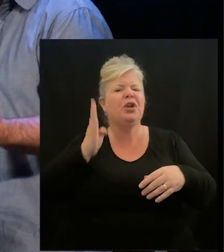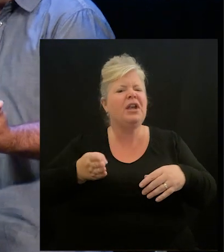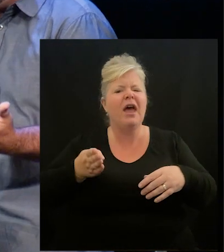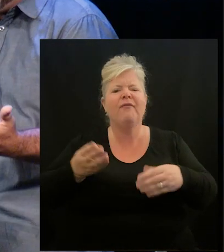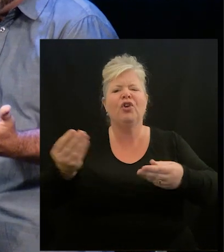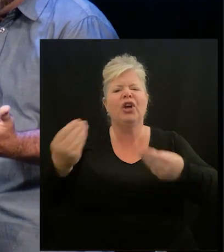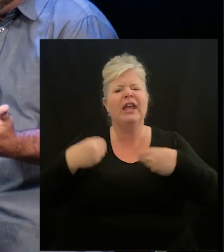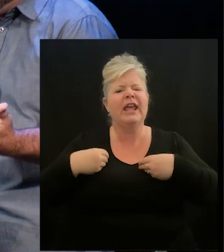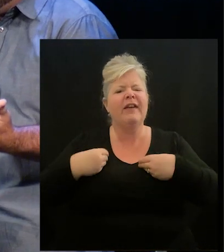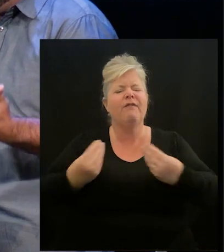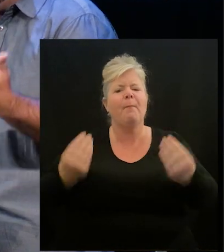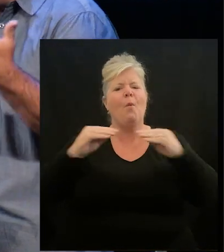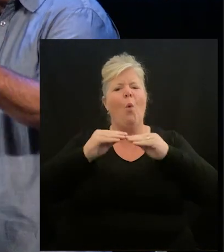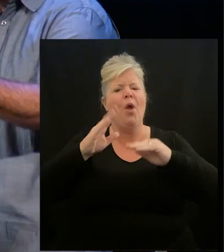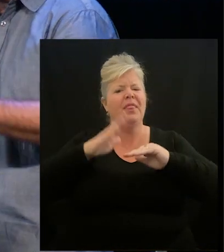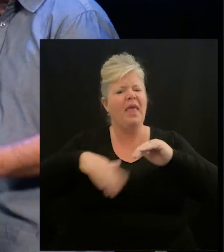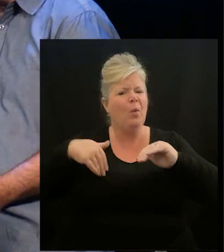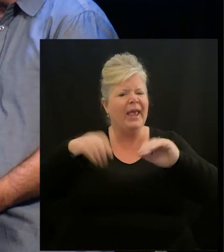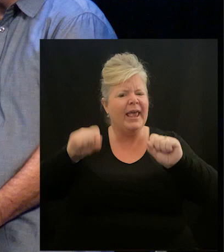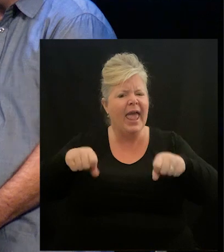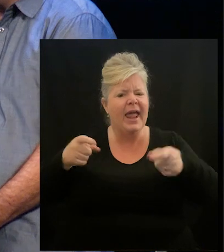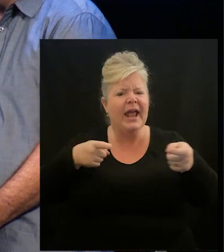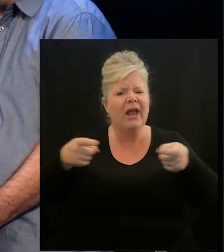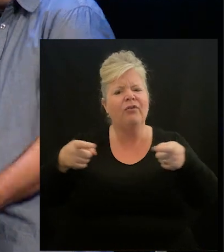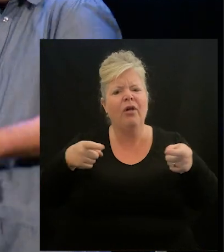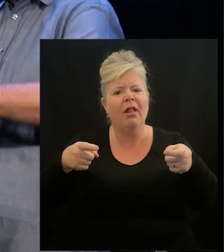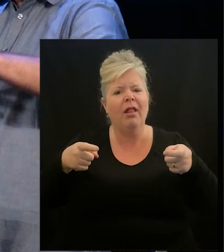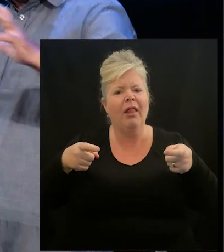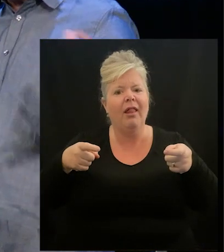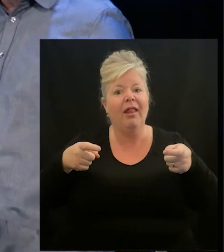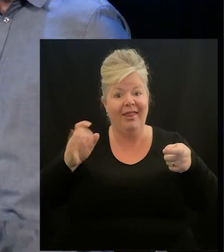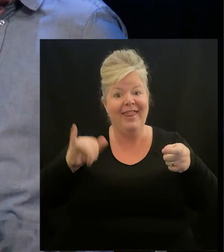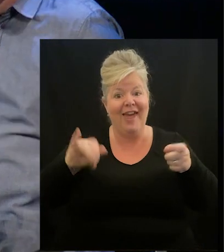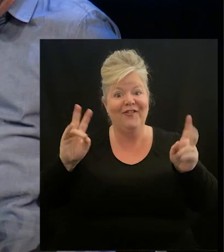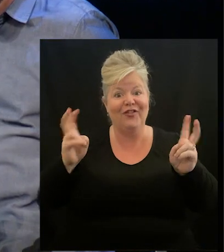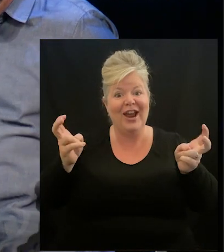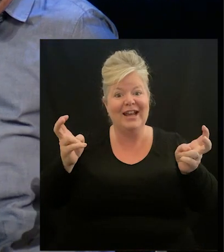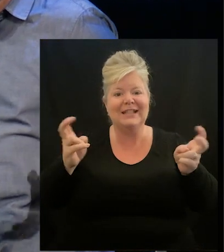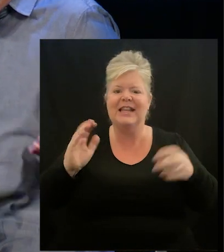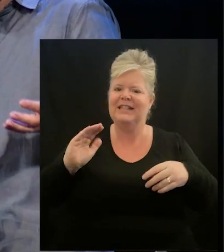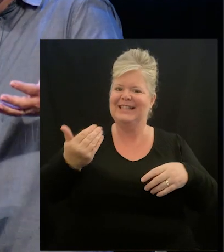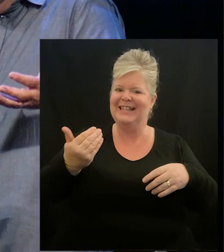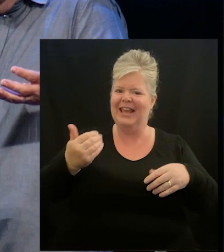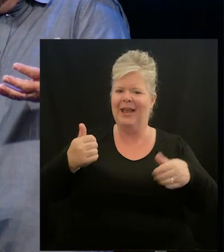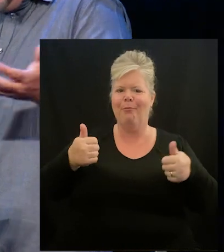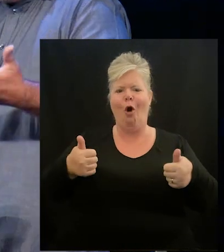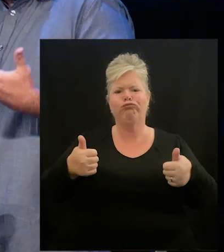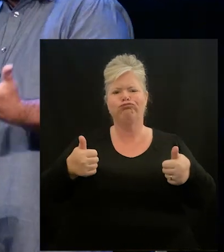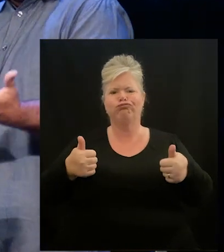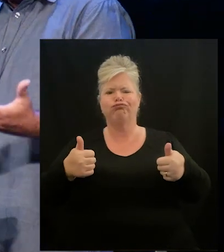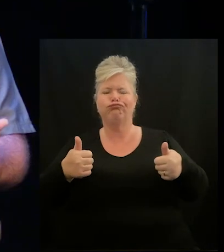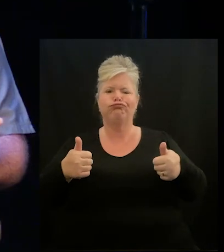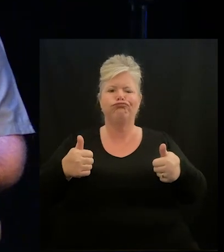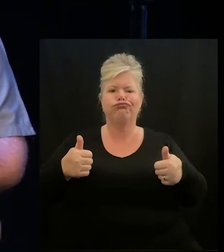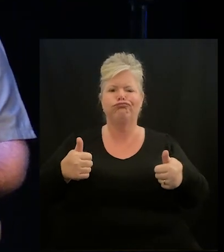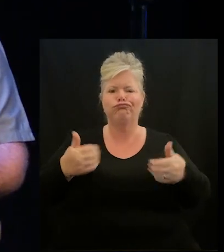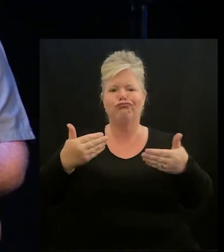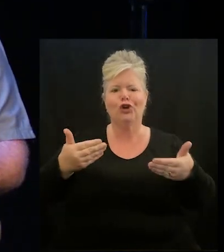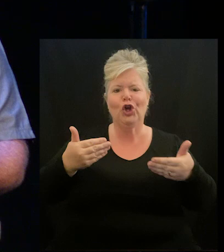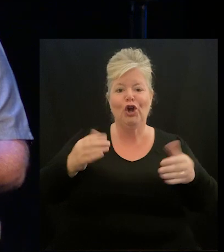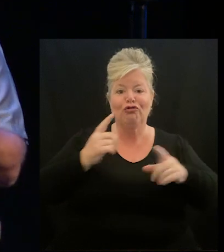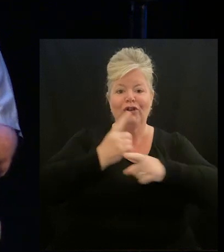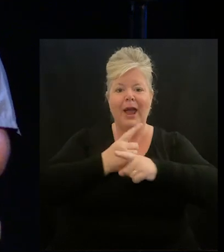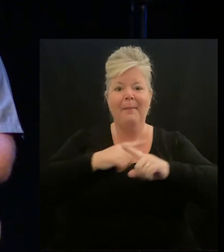more on us than we can bear. I mean, that sounds great, but we have to ask